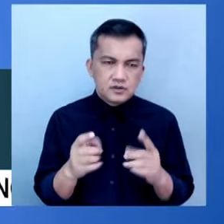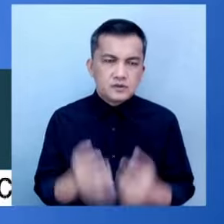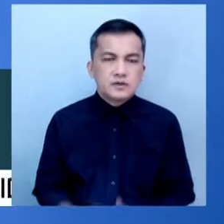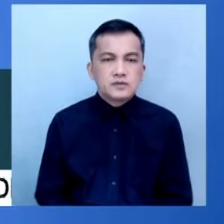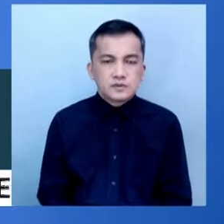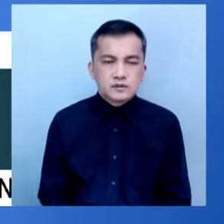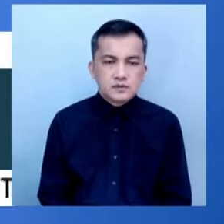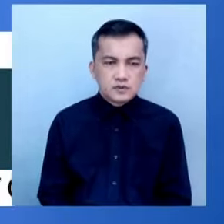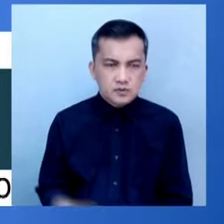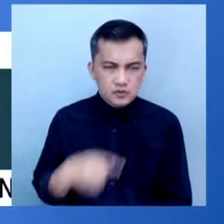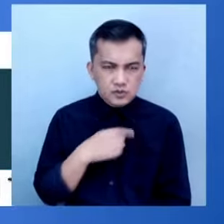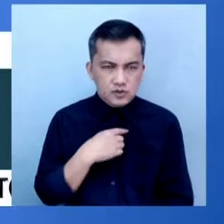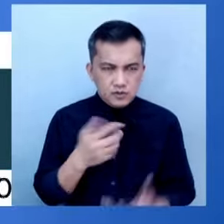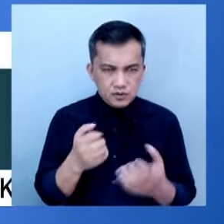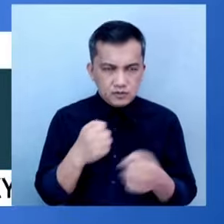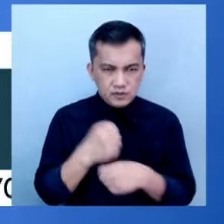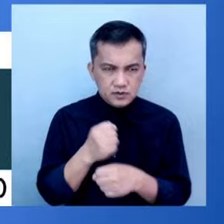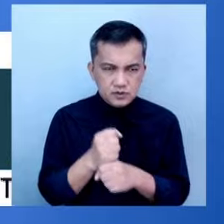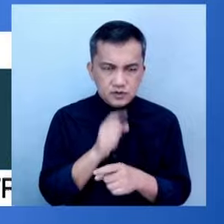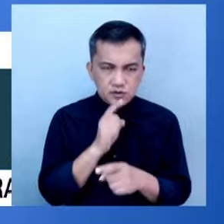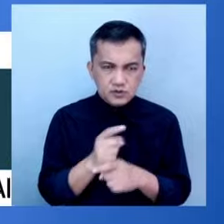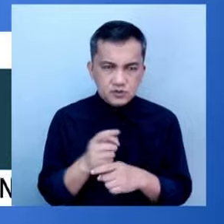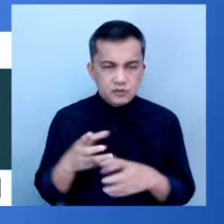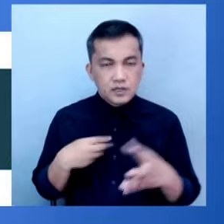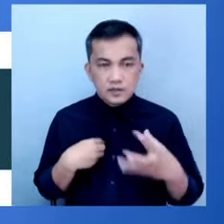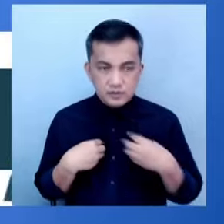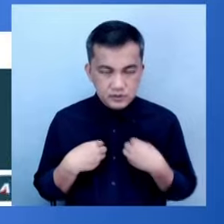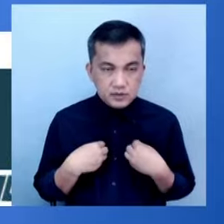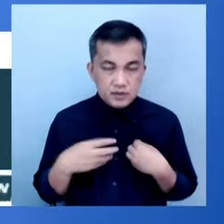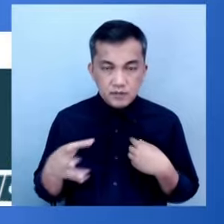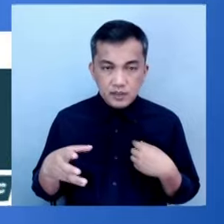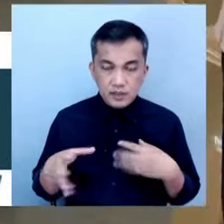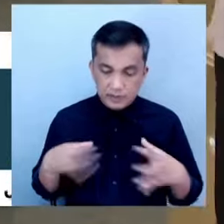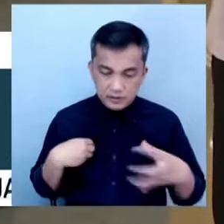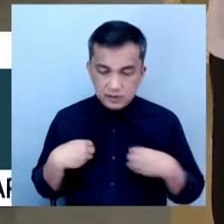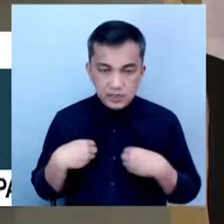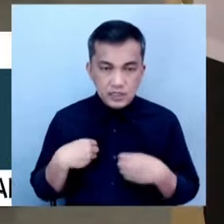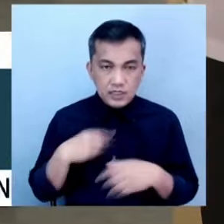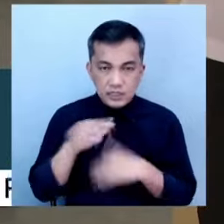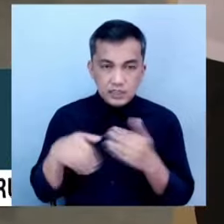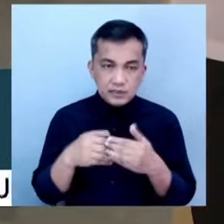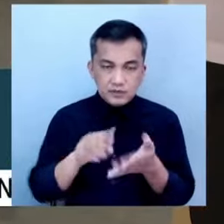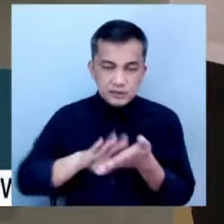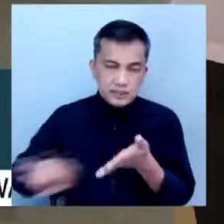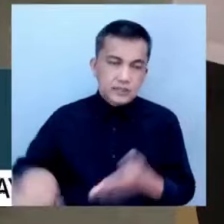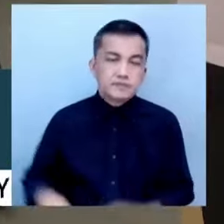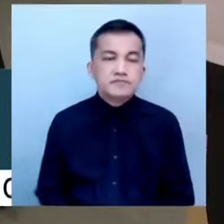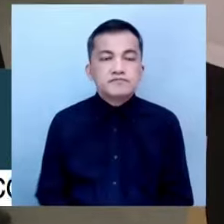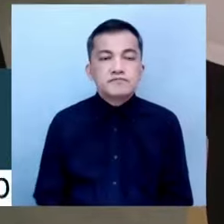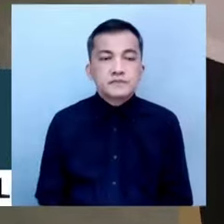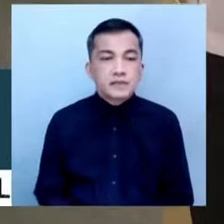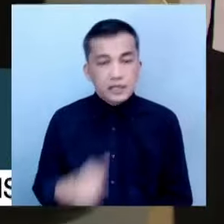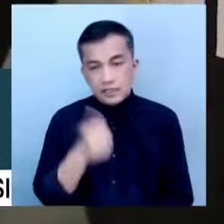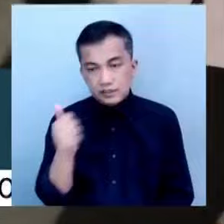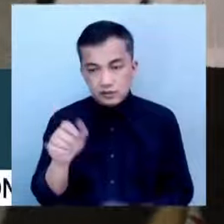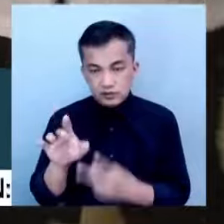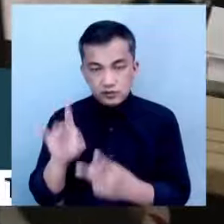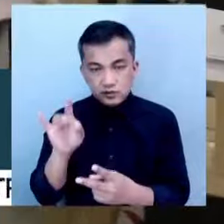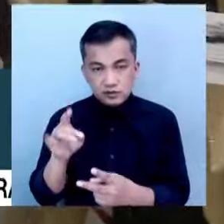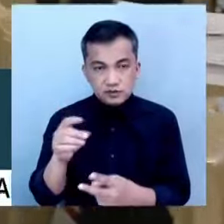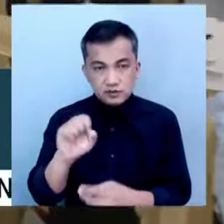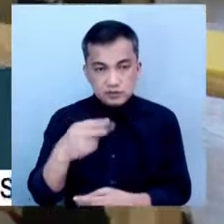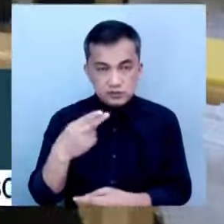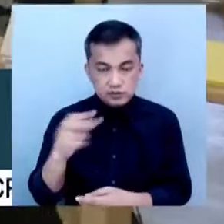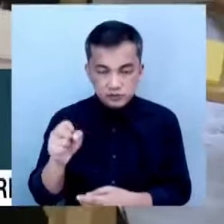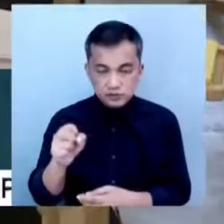we want to make sure nga na ma-accommodate natin lahat ng maaring ma-displace. Another option for senior high school students,